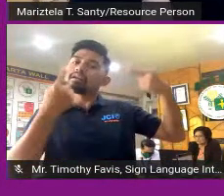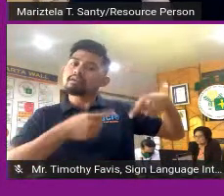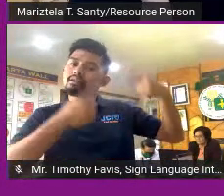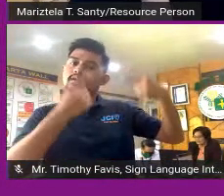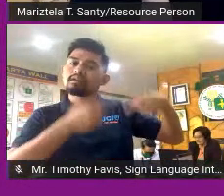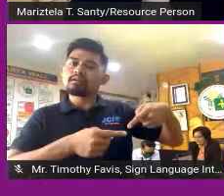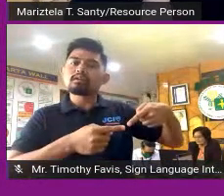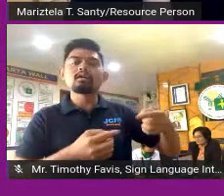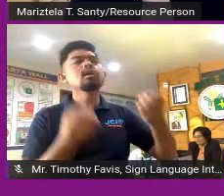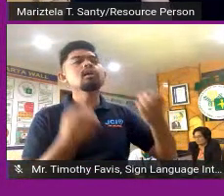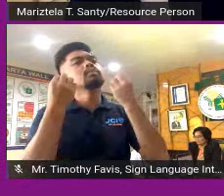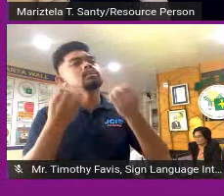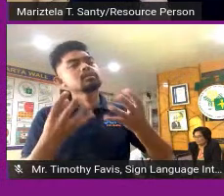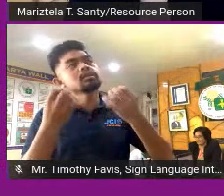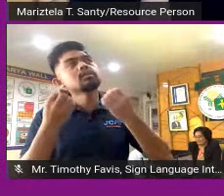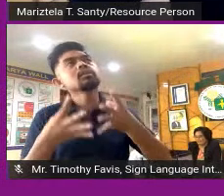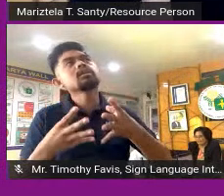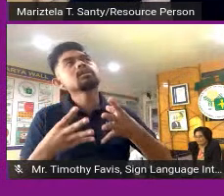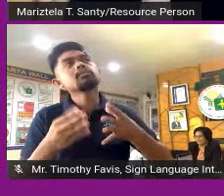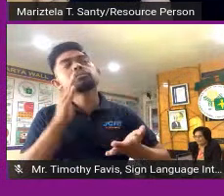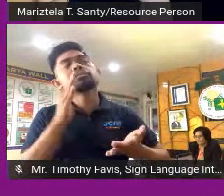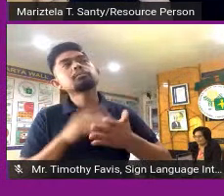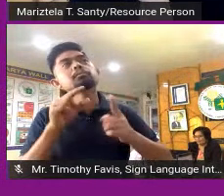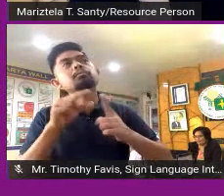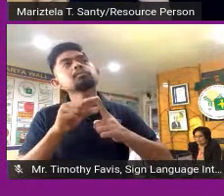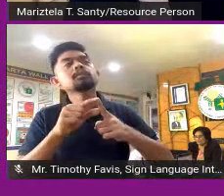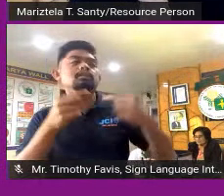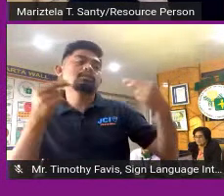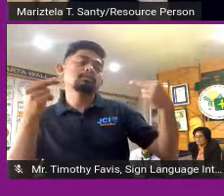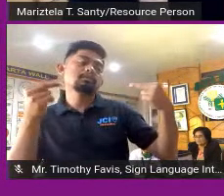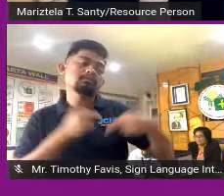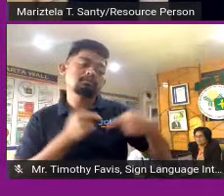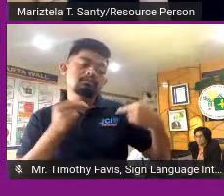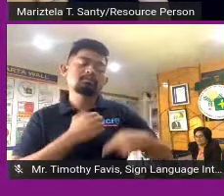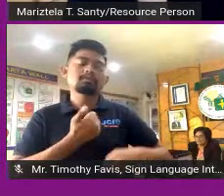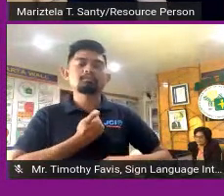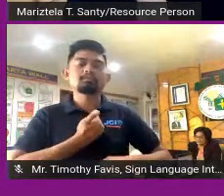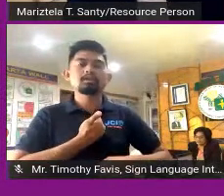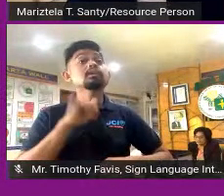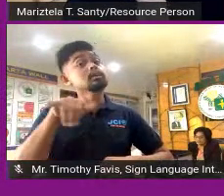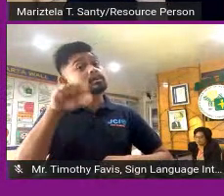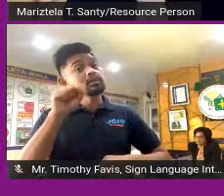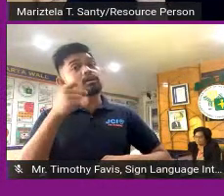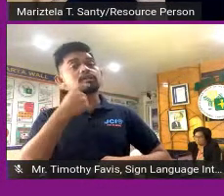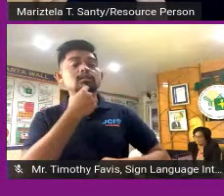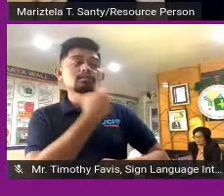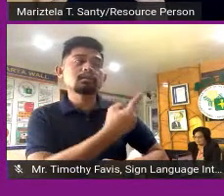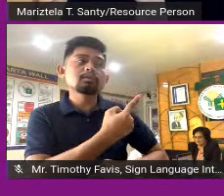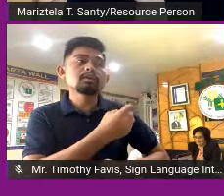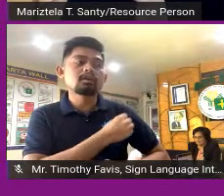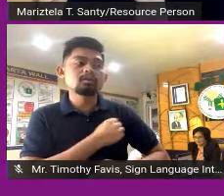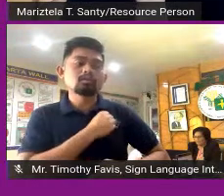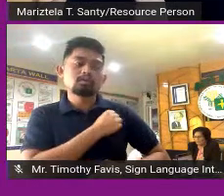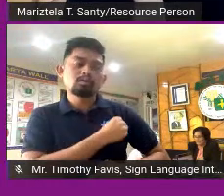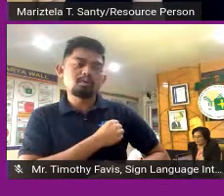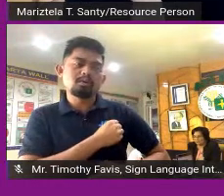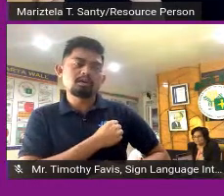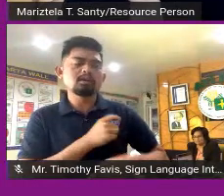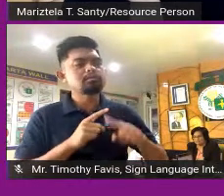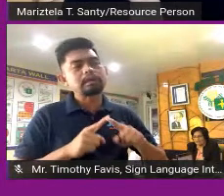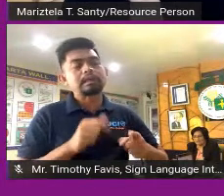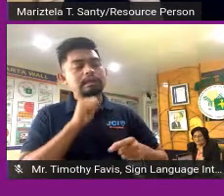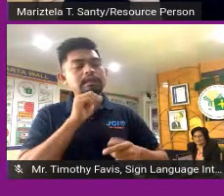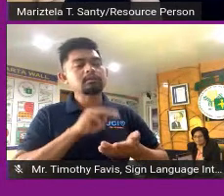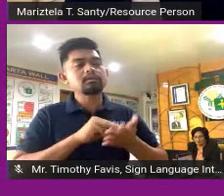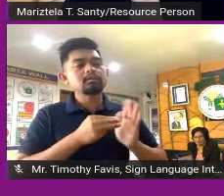cruel things that really hurt me. I know he was sorry and they didn't mean the things he said